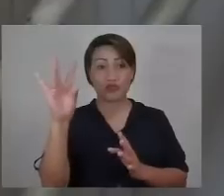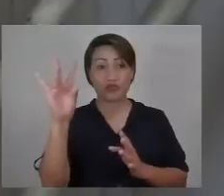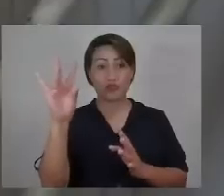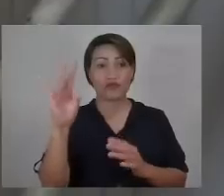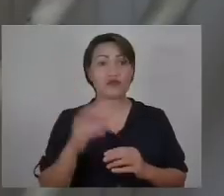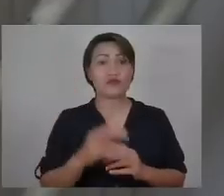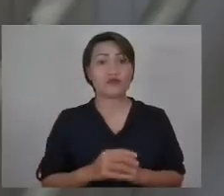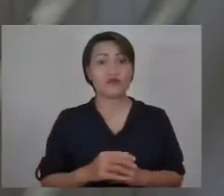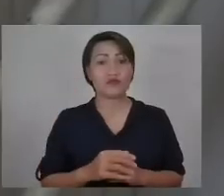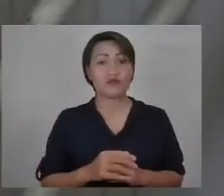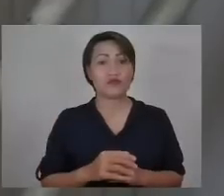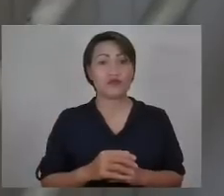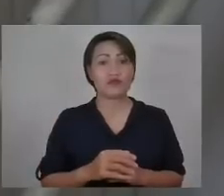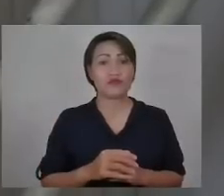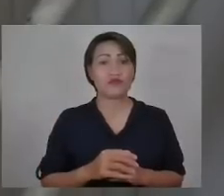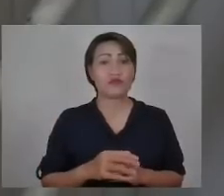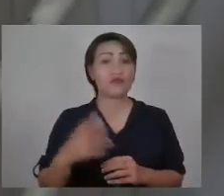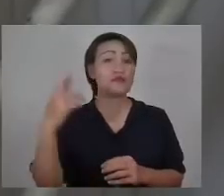Rubelien